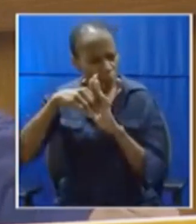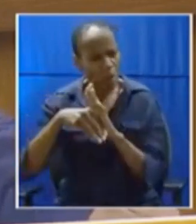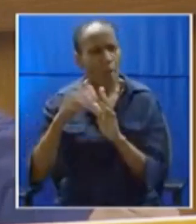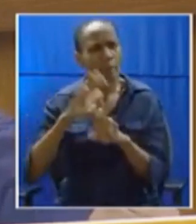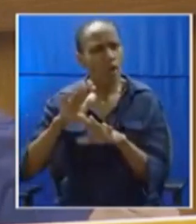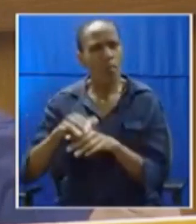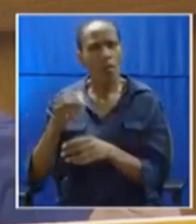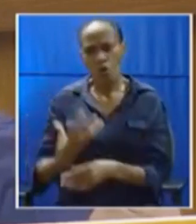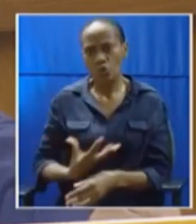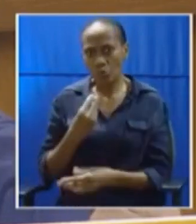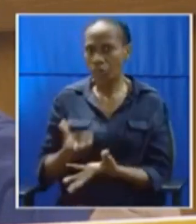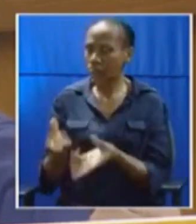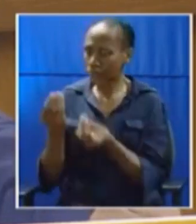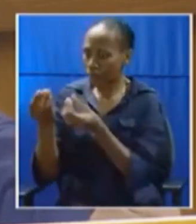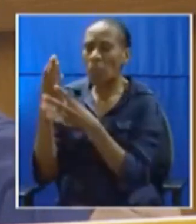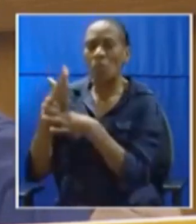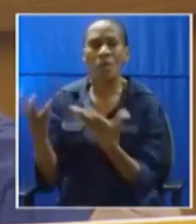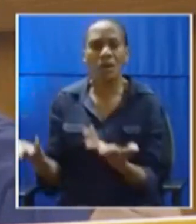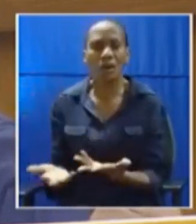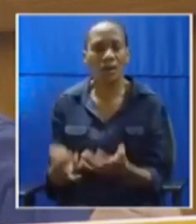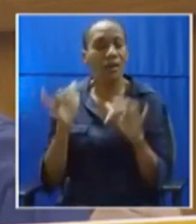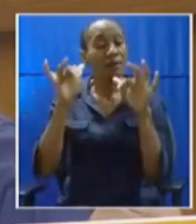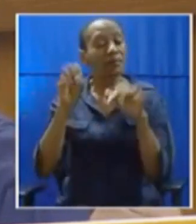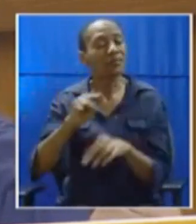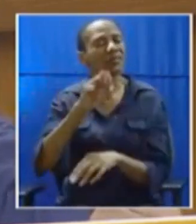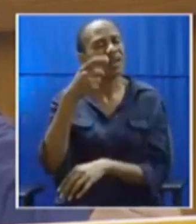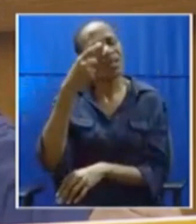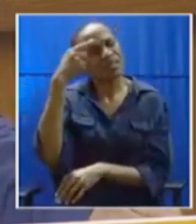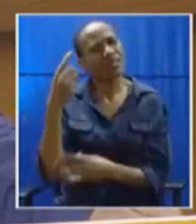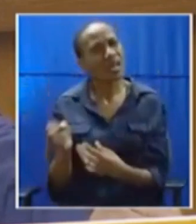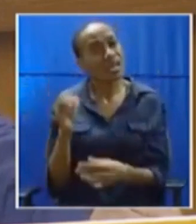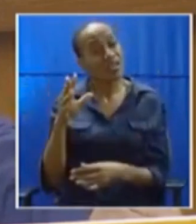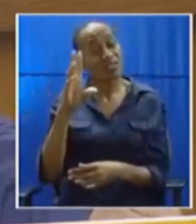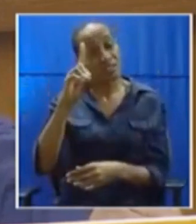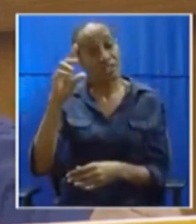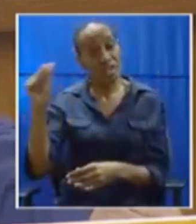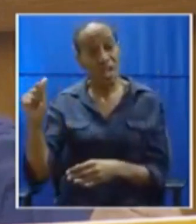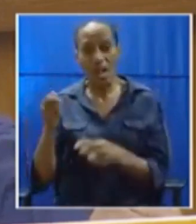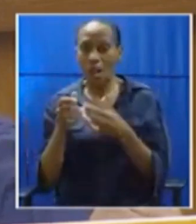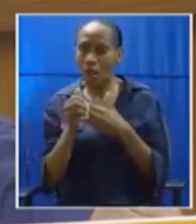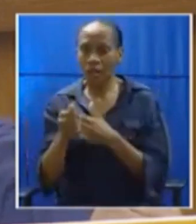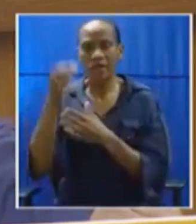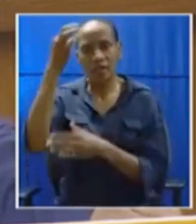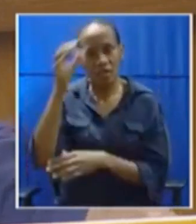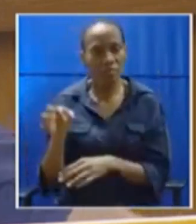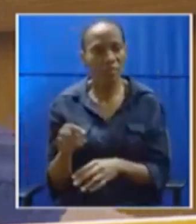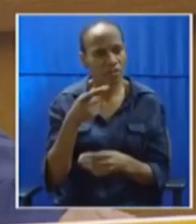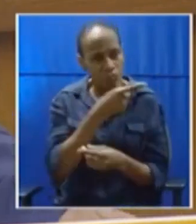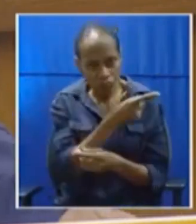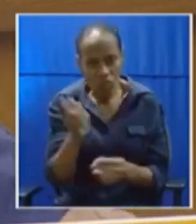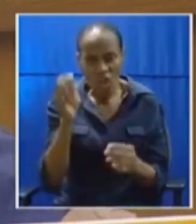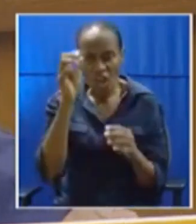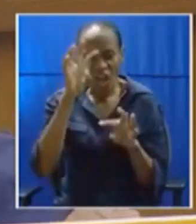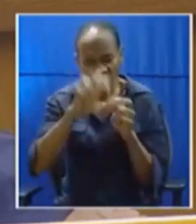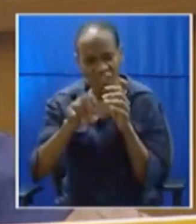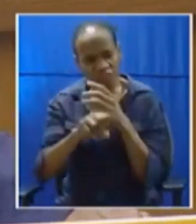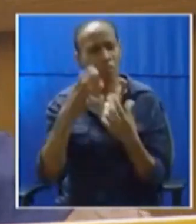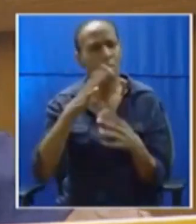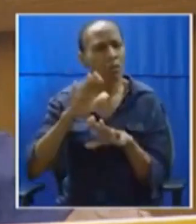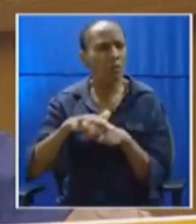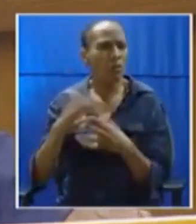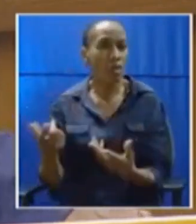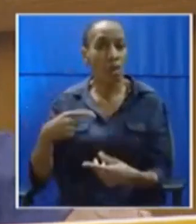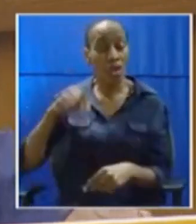South Africans, imagine what we could achieve when leading a national government. When elected, we will introduce a voluntary